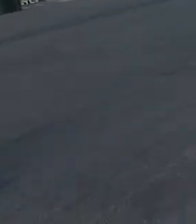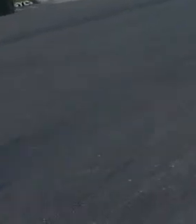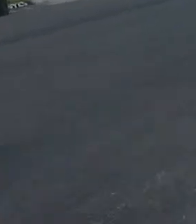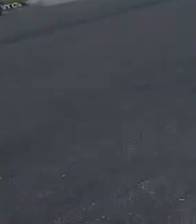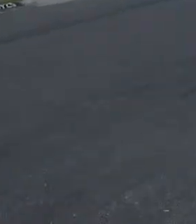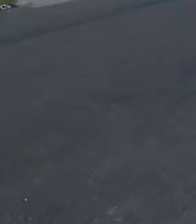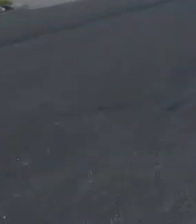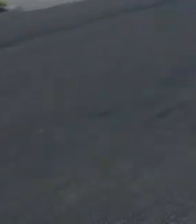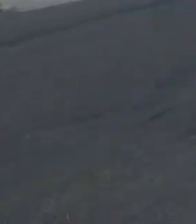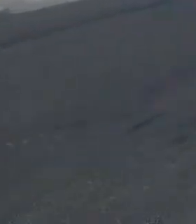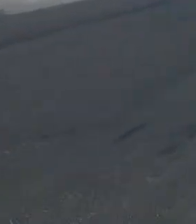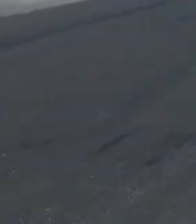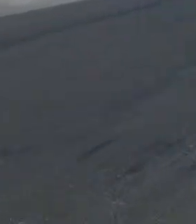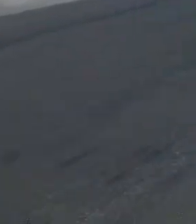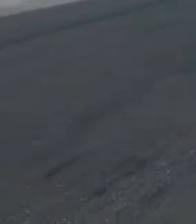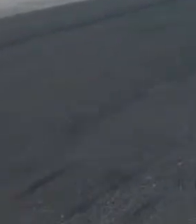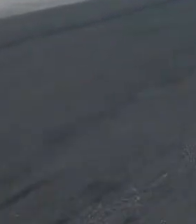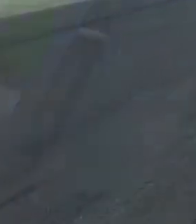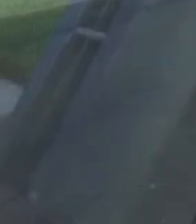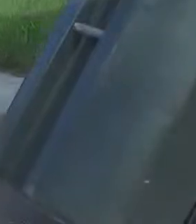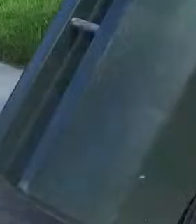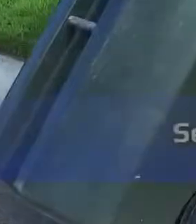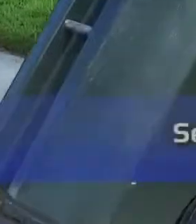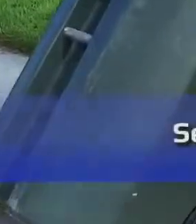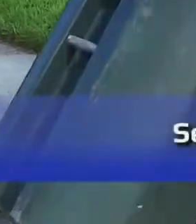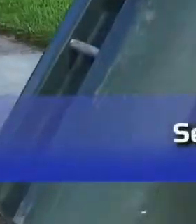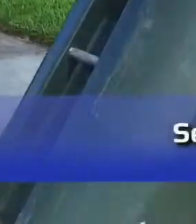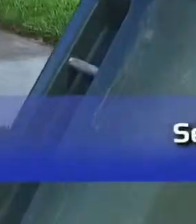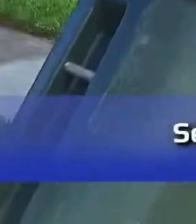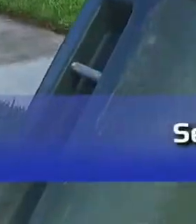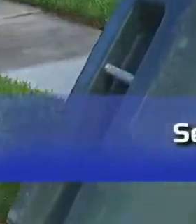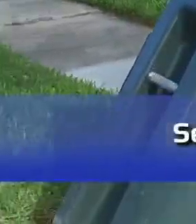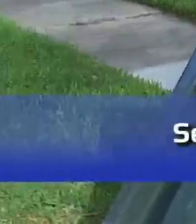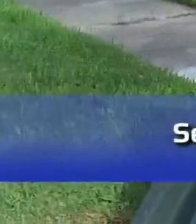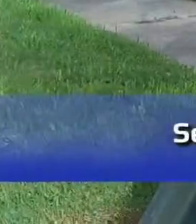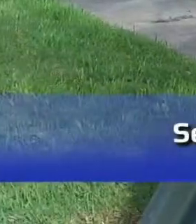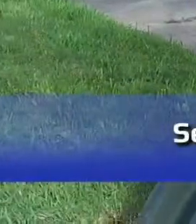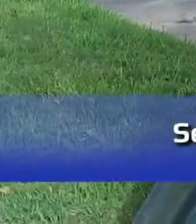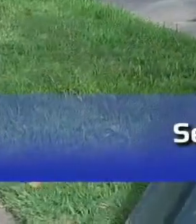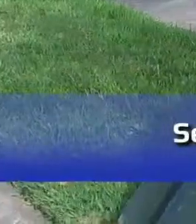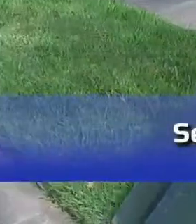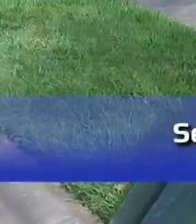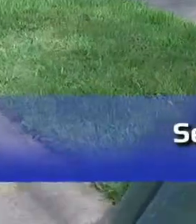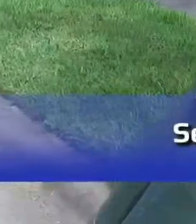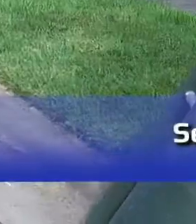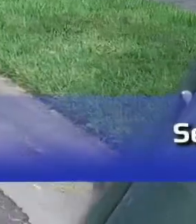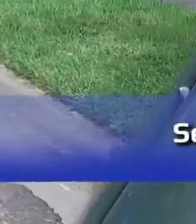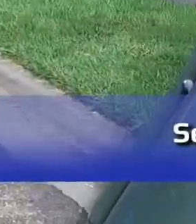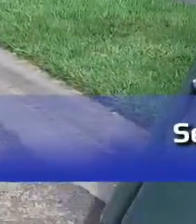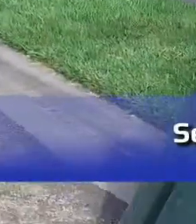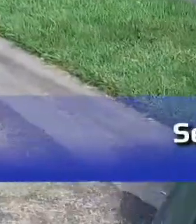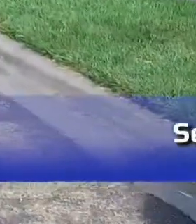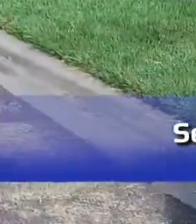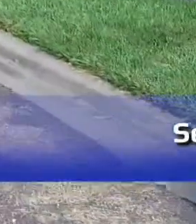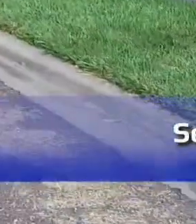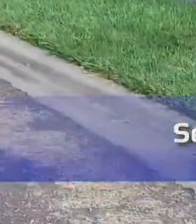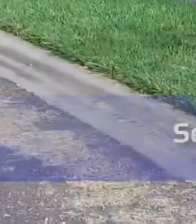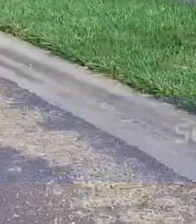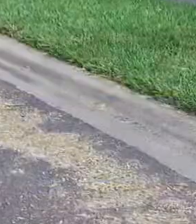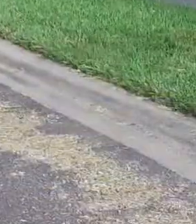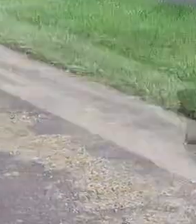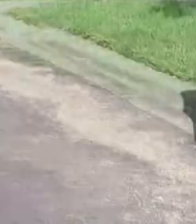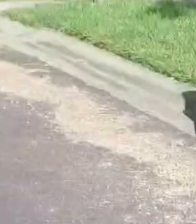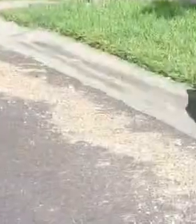and beautiful is top priority. The city of Corpus Christi is asking residents for help to keep garbage and garbage carts off